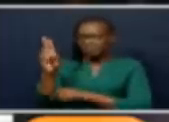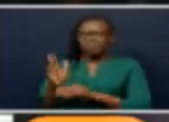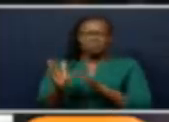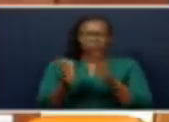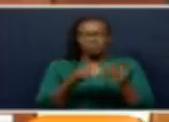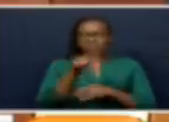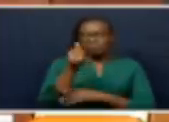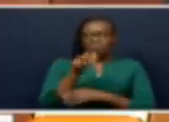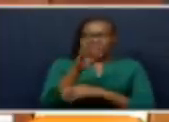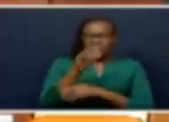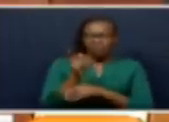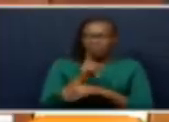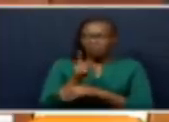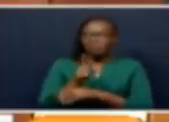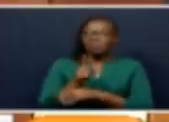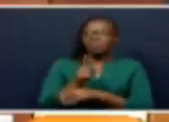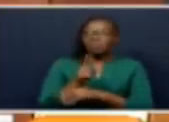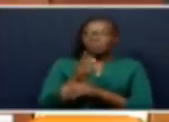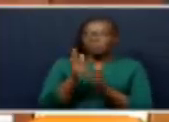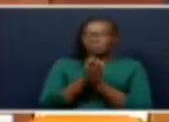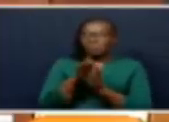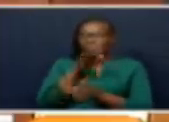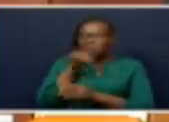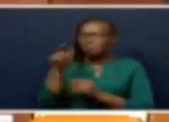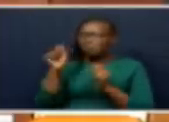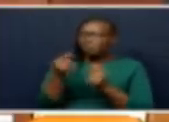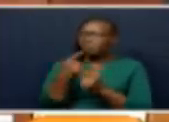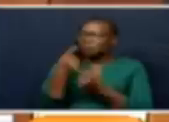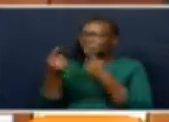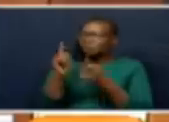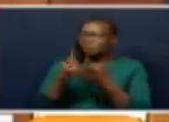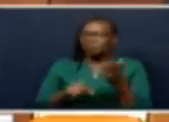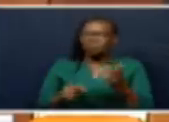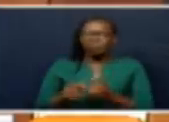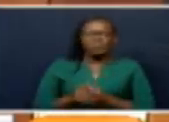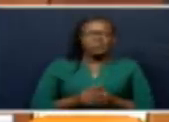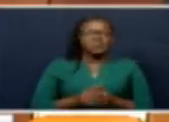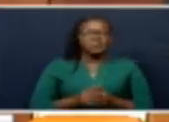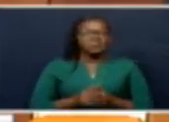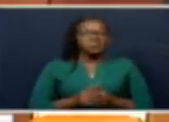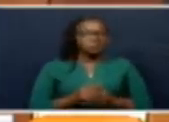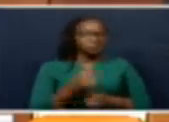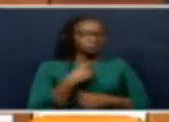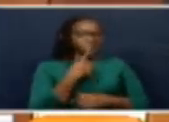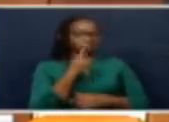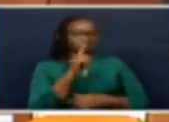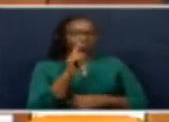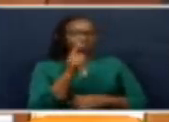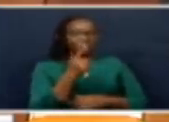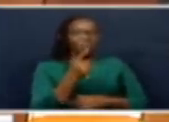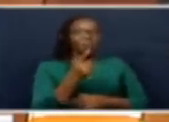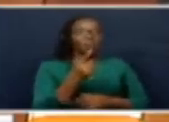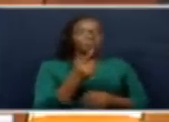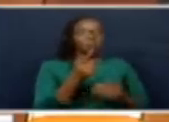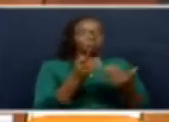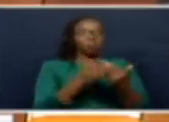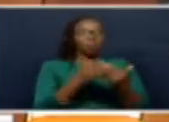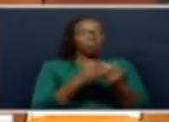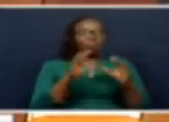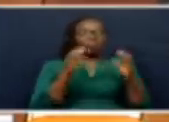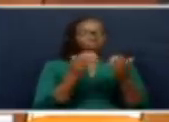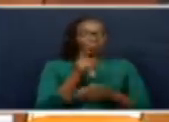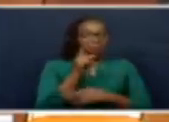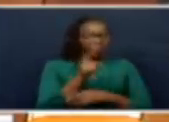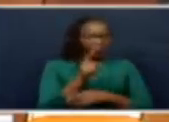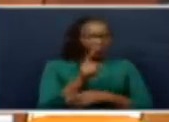With the president, I would tell him to be himself assertive, employ assertiveness in his work, plant a sense of direction to masses,